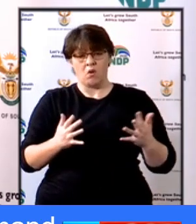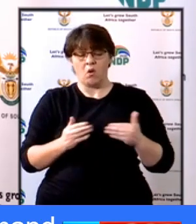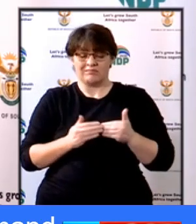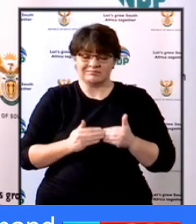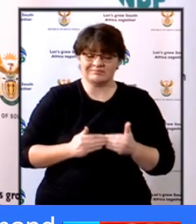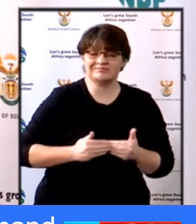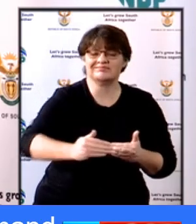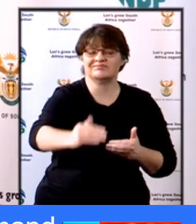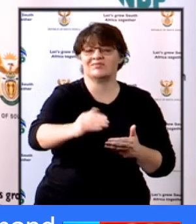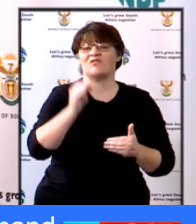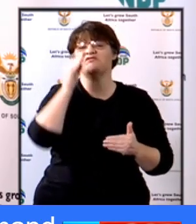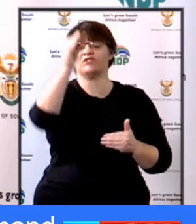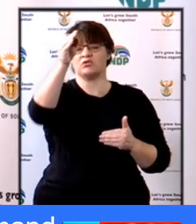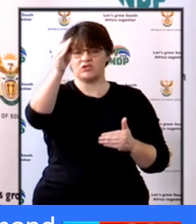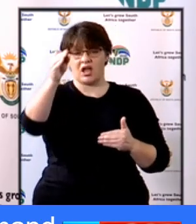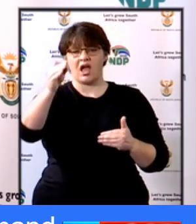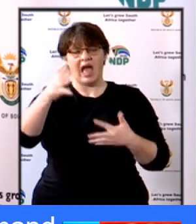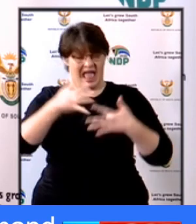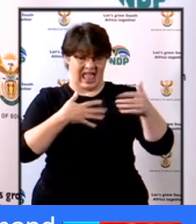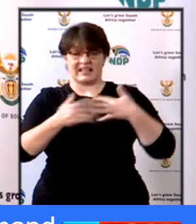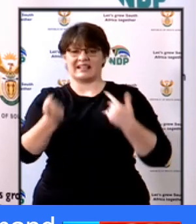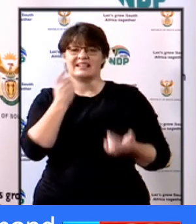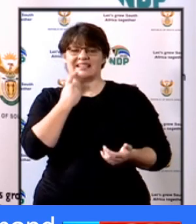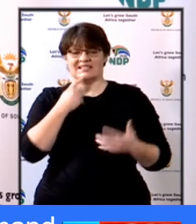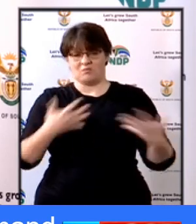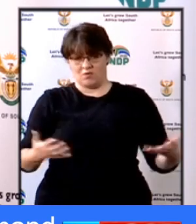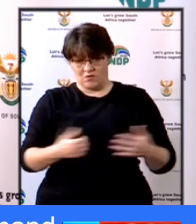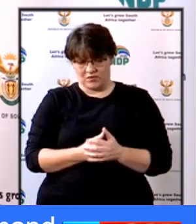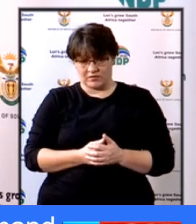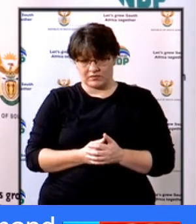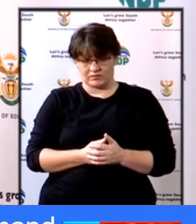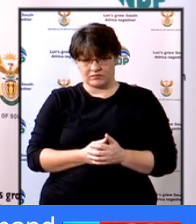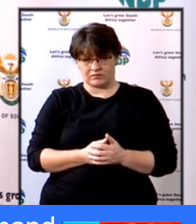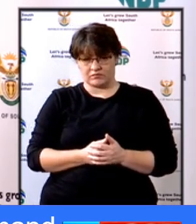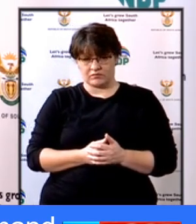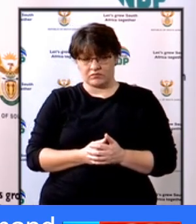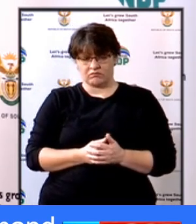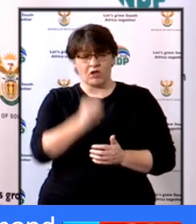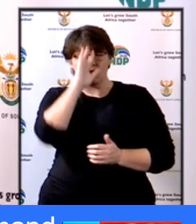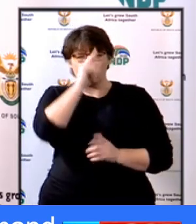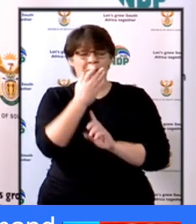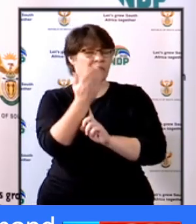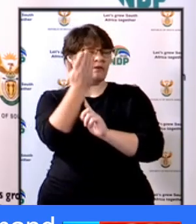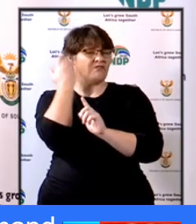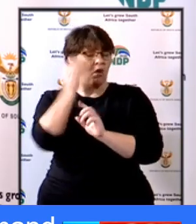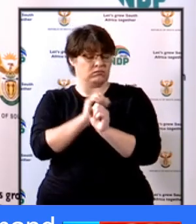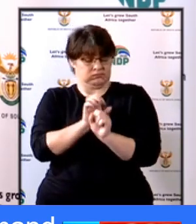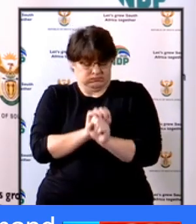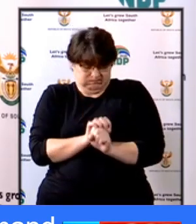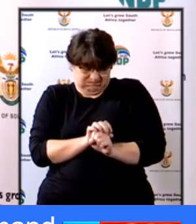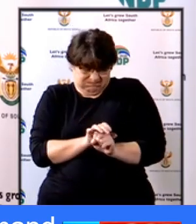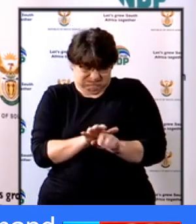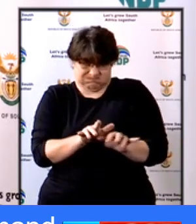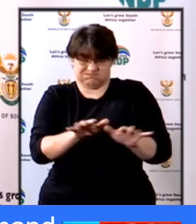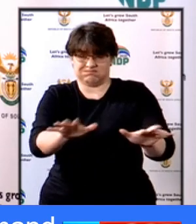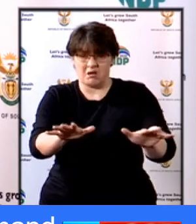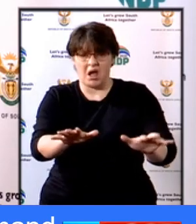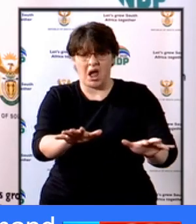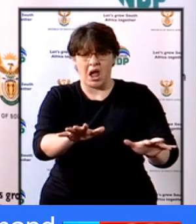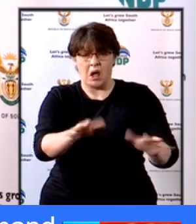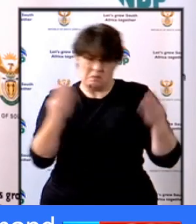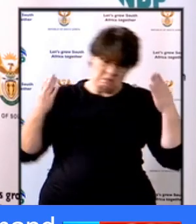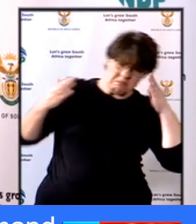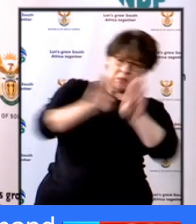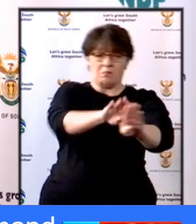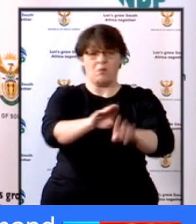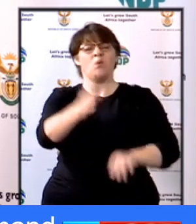term? When the virus first spread, we all recognized that the lockdown is a temporary measure. It's a